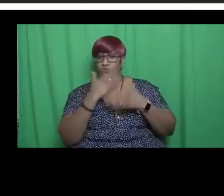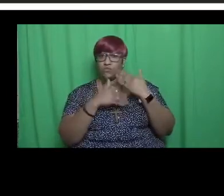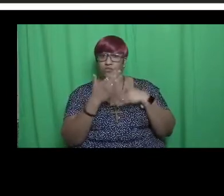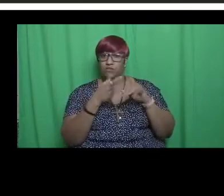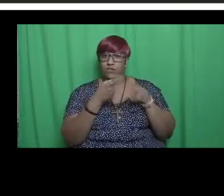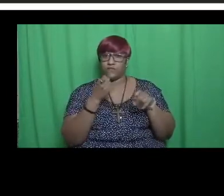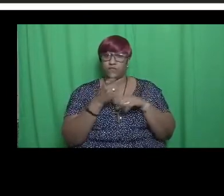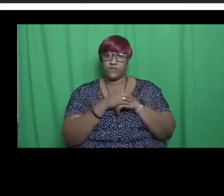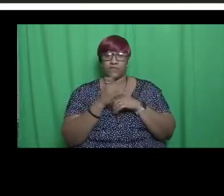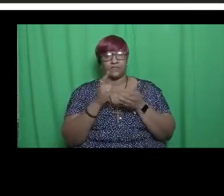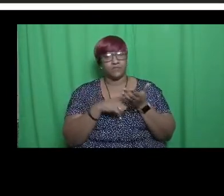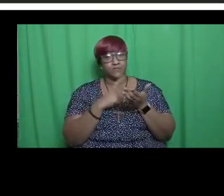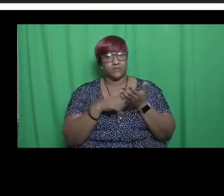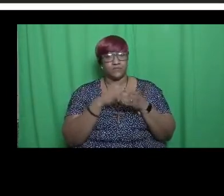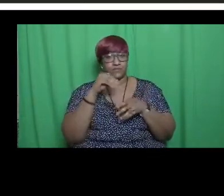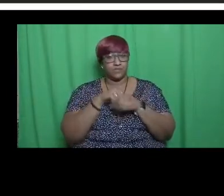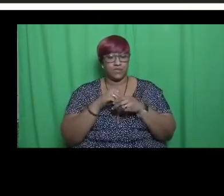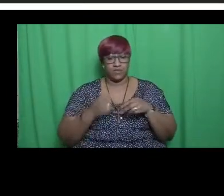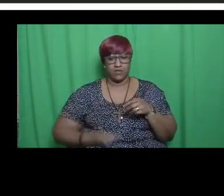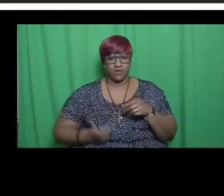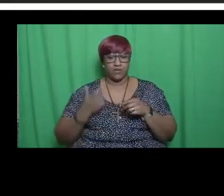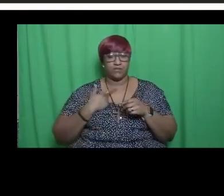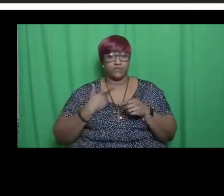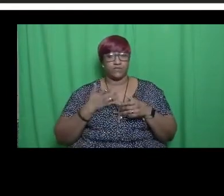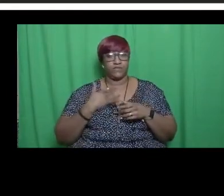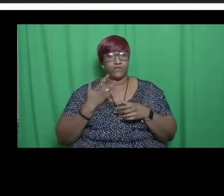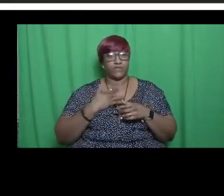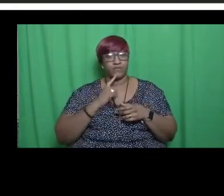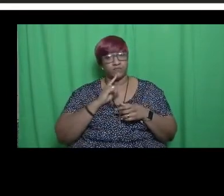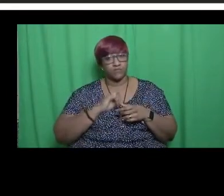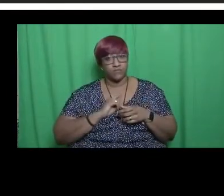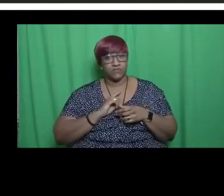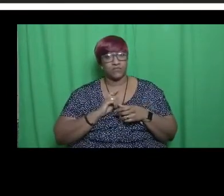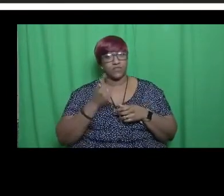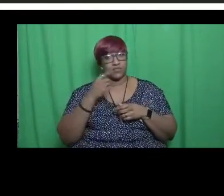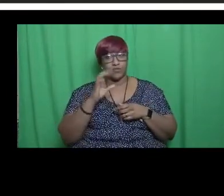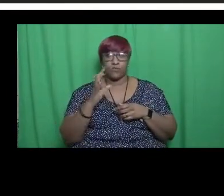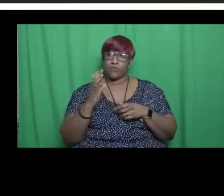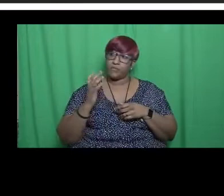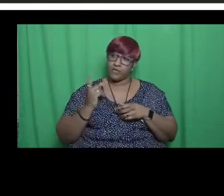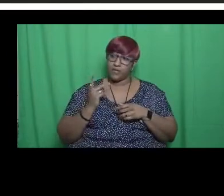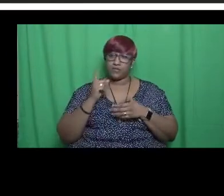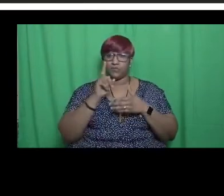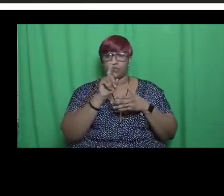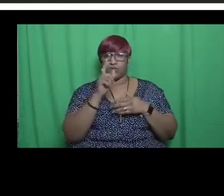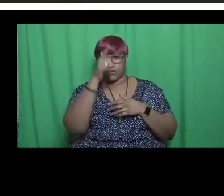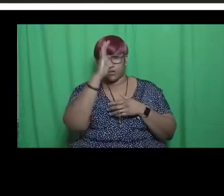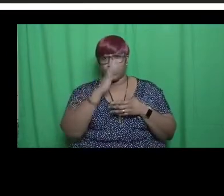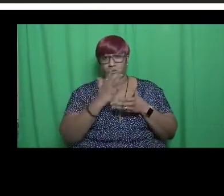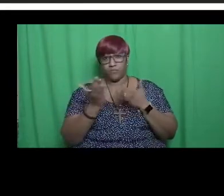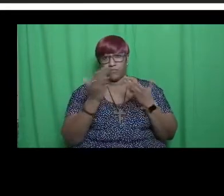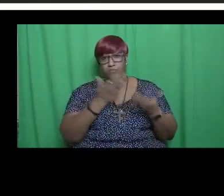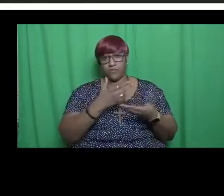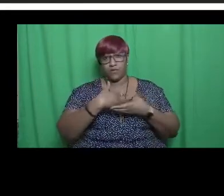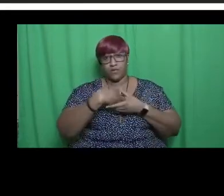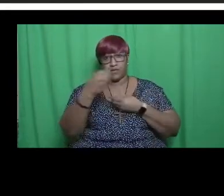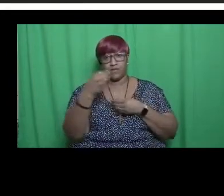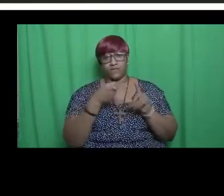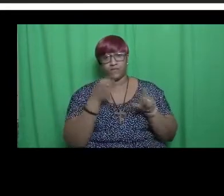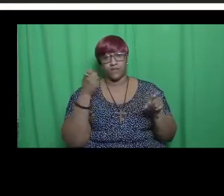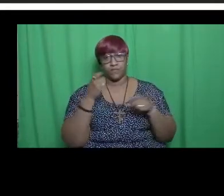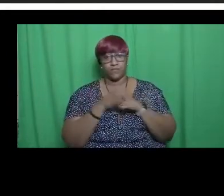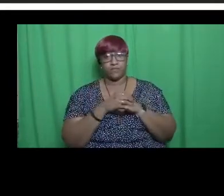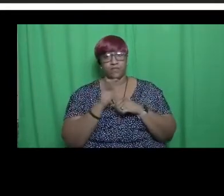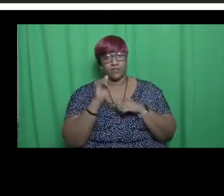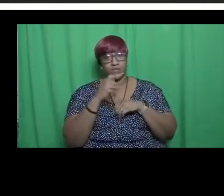you know, sometimes in life, when we get discouraged, we find ourselves going back to where God brought us out from.